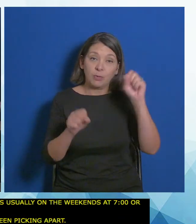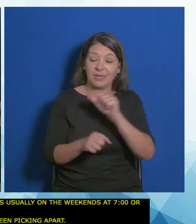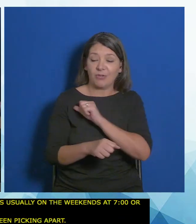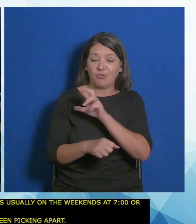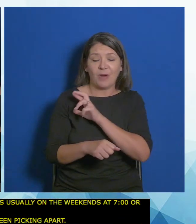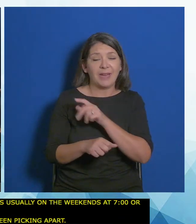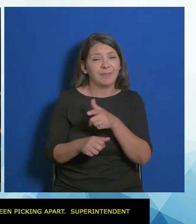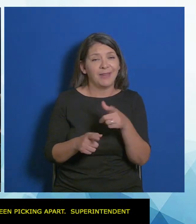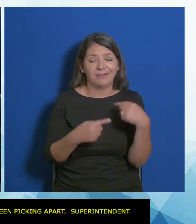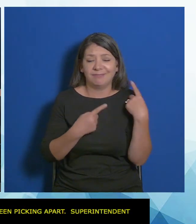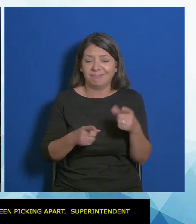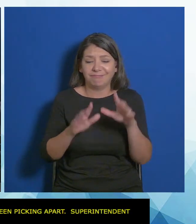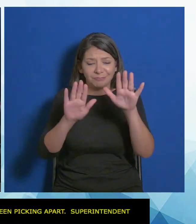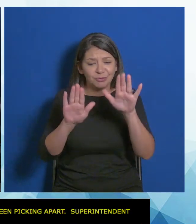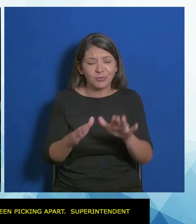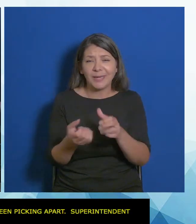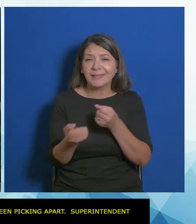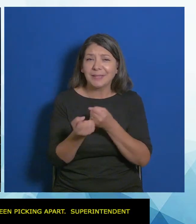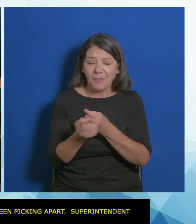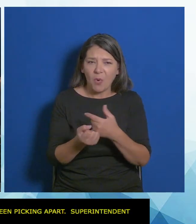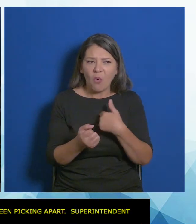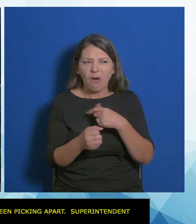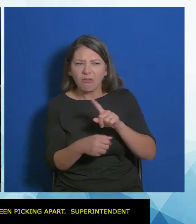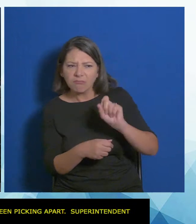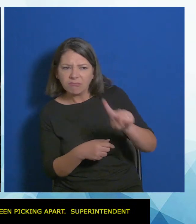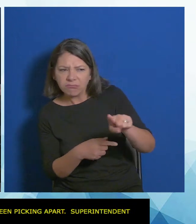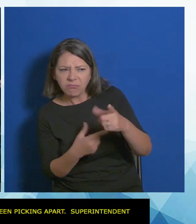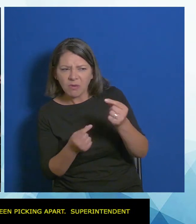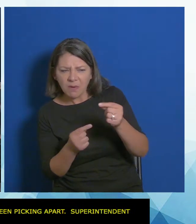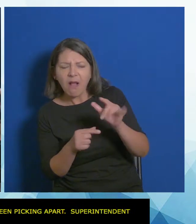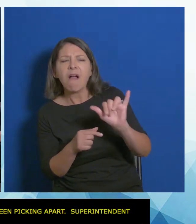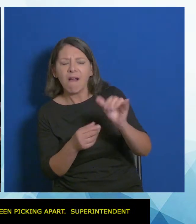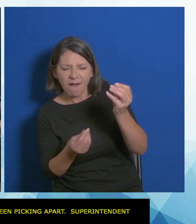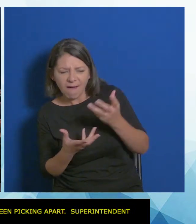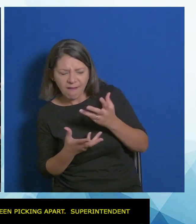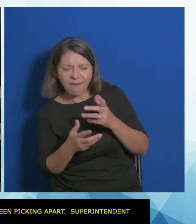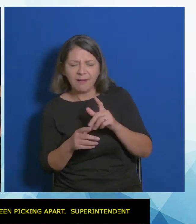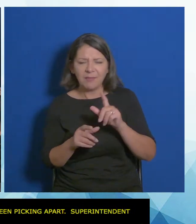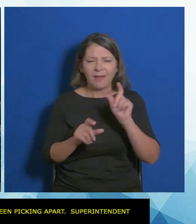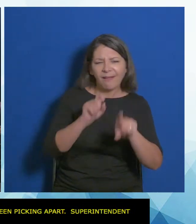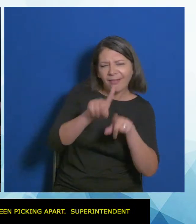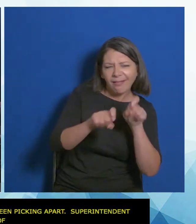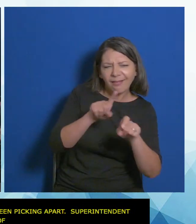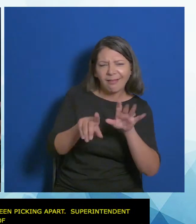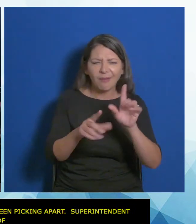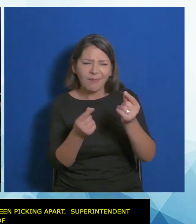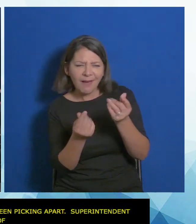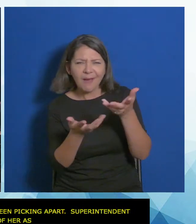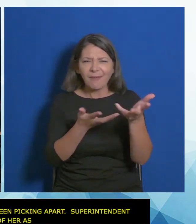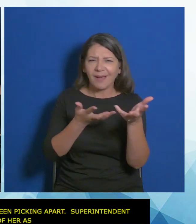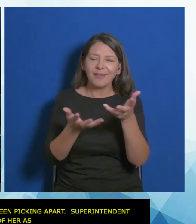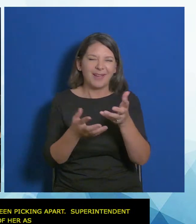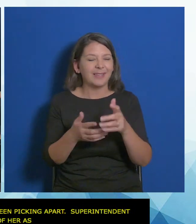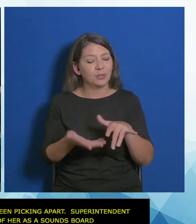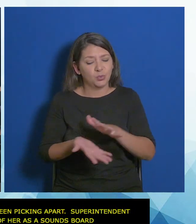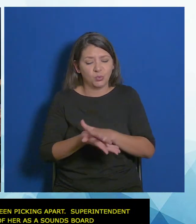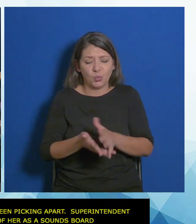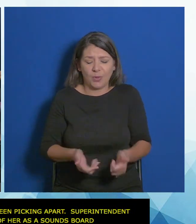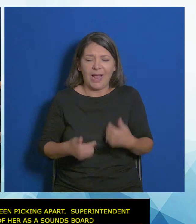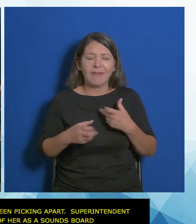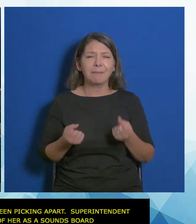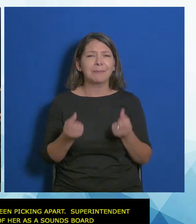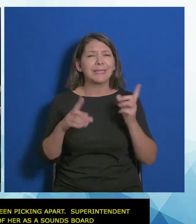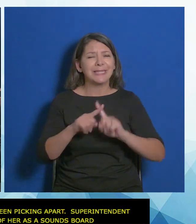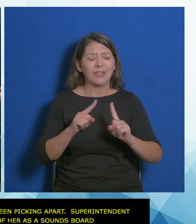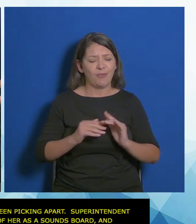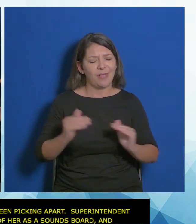bouncing things off of her as a soundboard. So, schools are multi-layered. There's a lot of work that